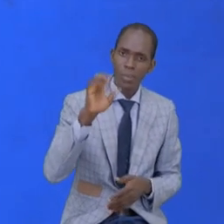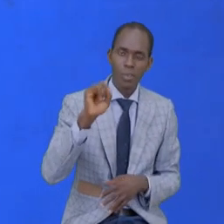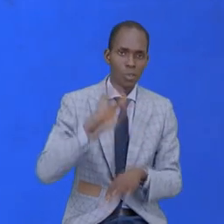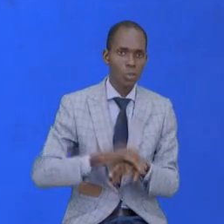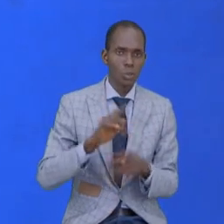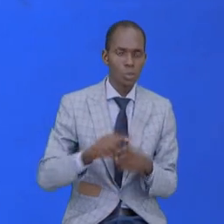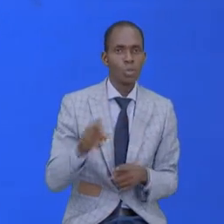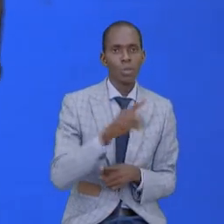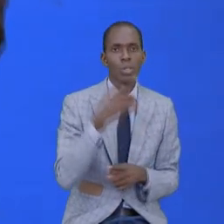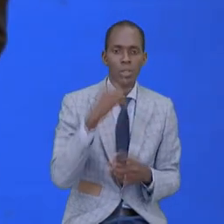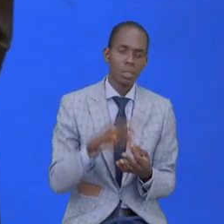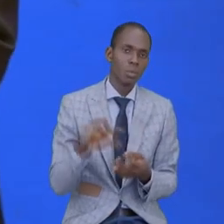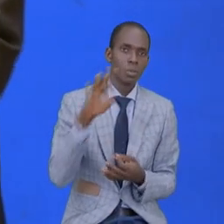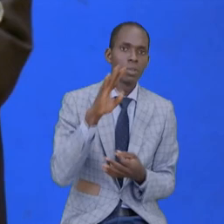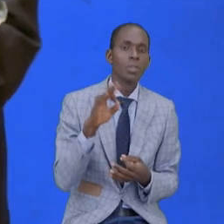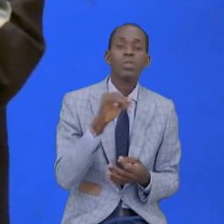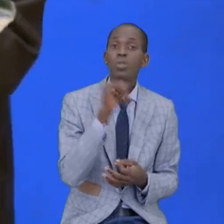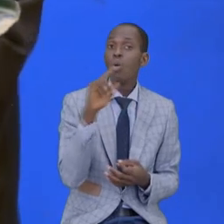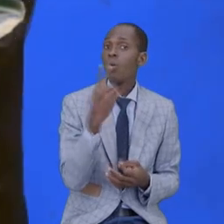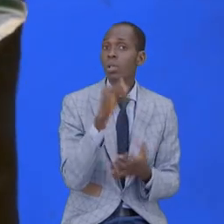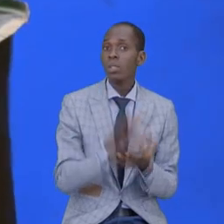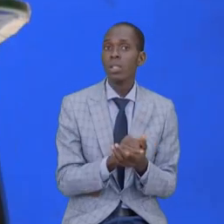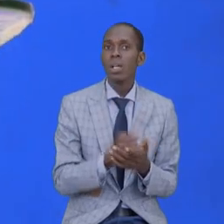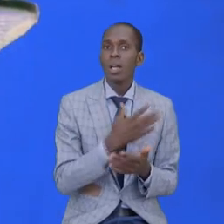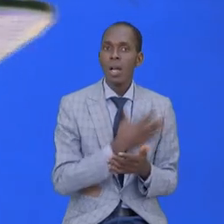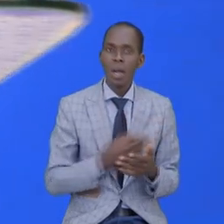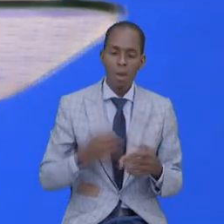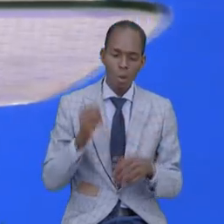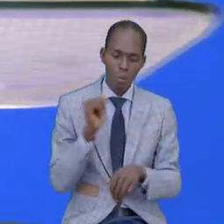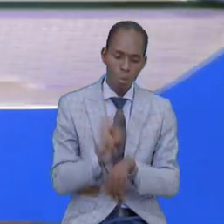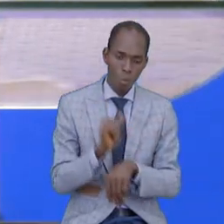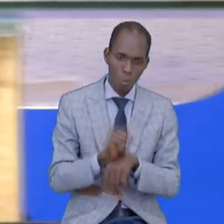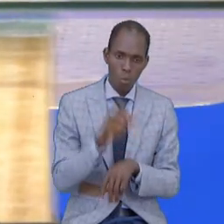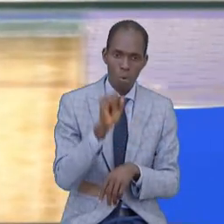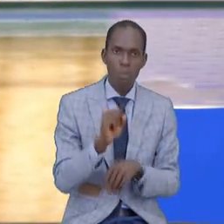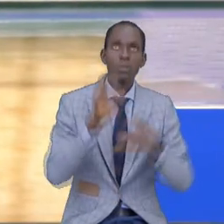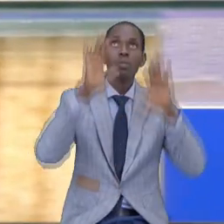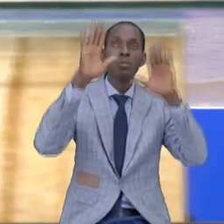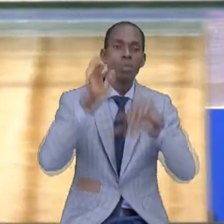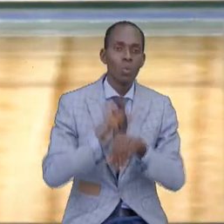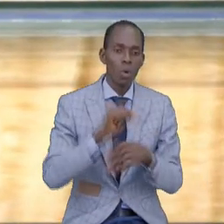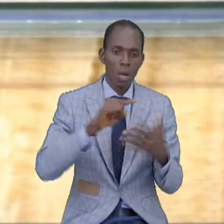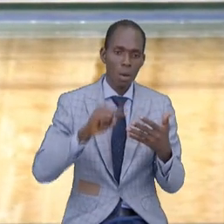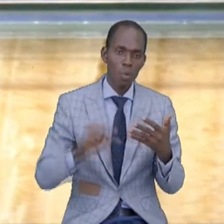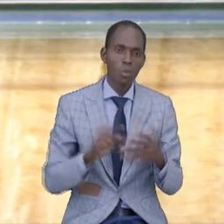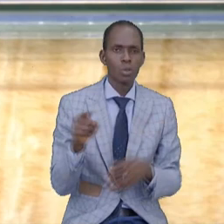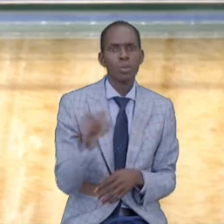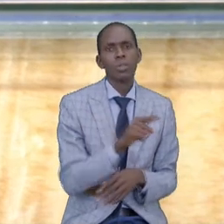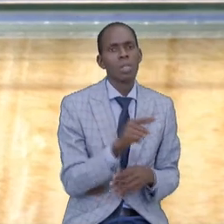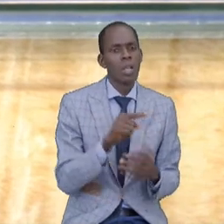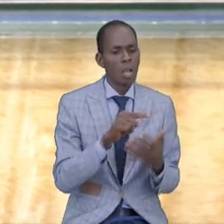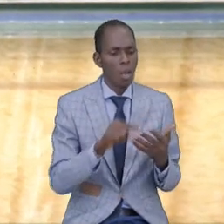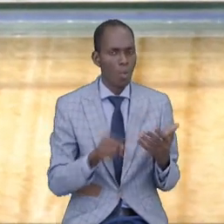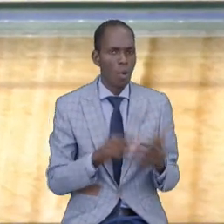the Spirit. Not only that, and worketh miracles among you. Among